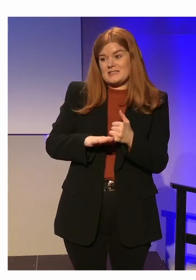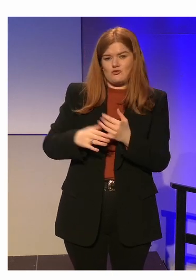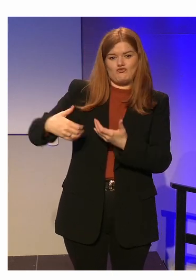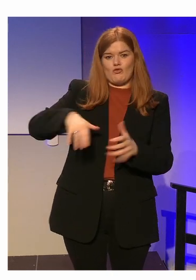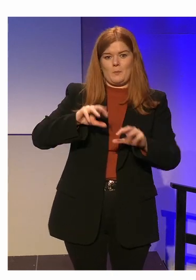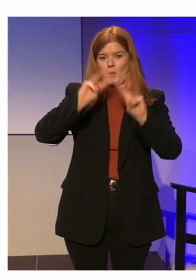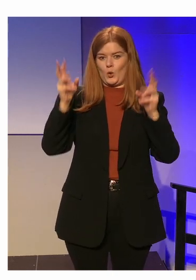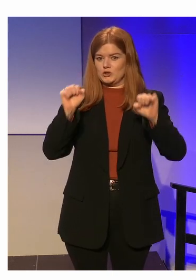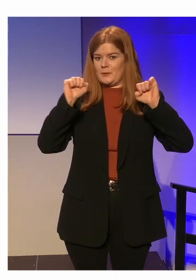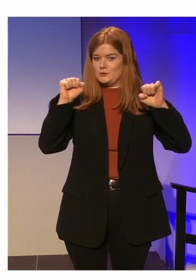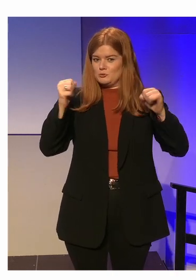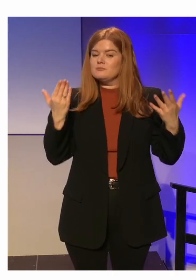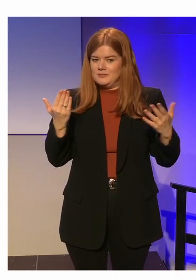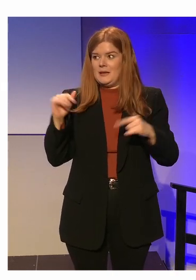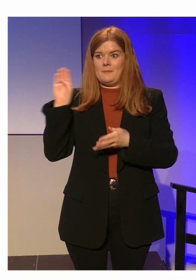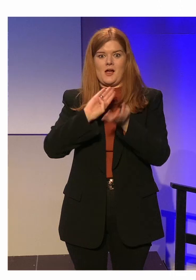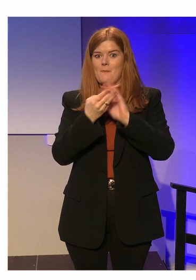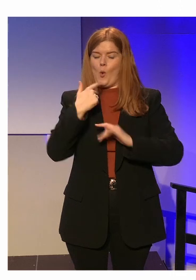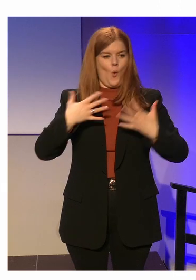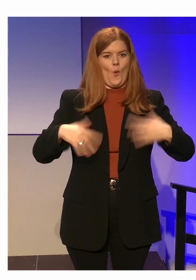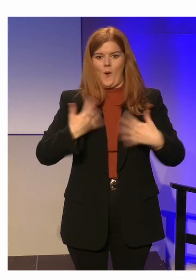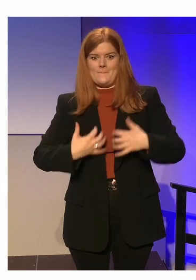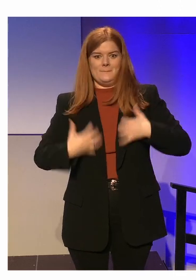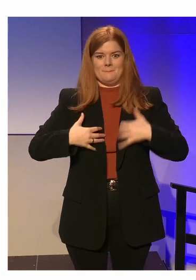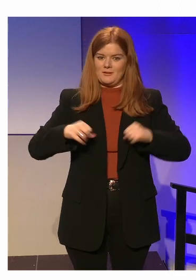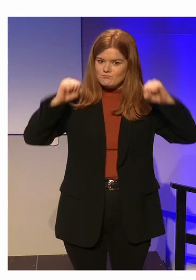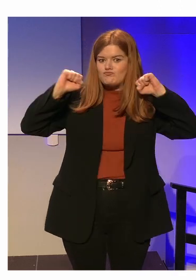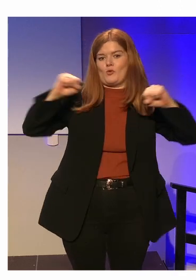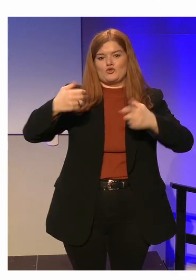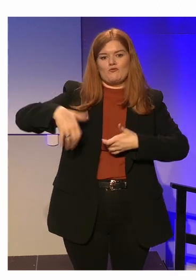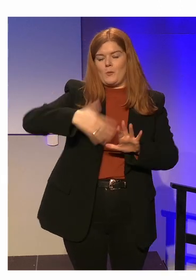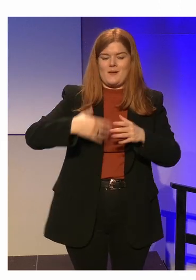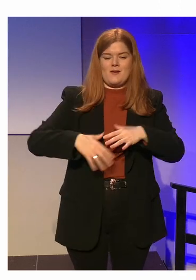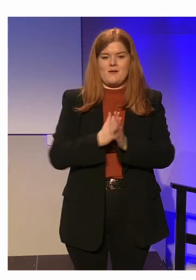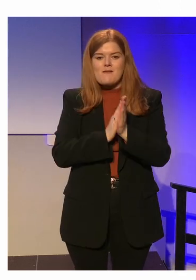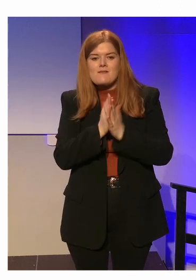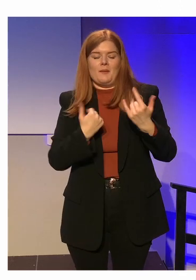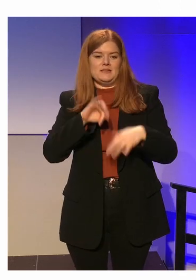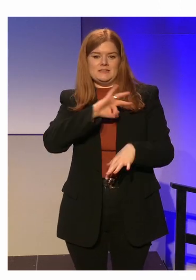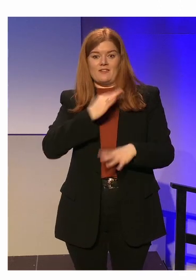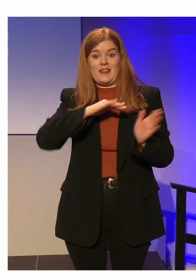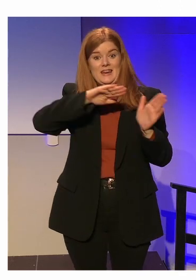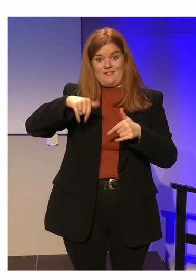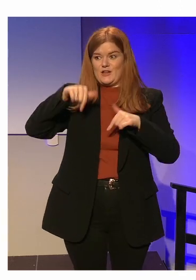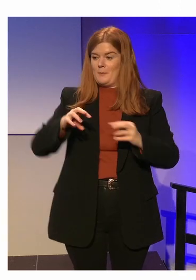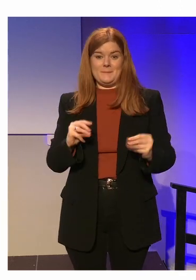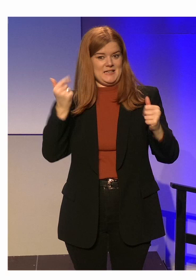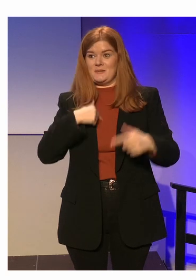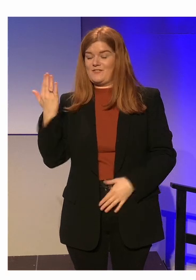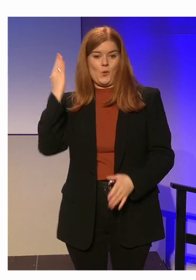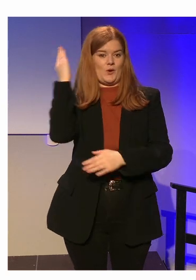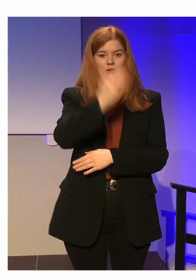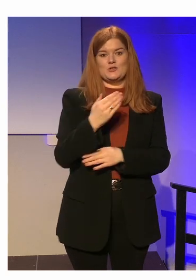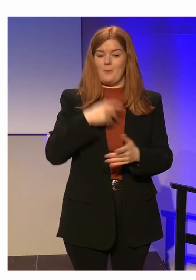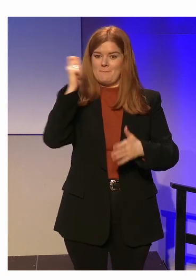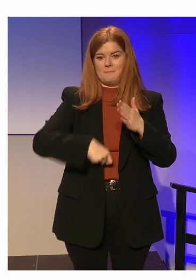Rugby World Cup. He became a super fan of rugby, and I am leaving here immediately to go to buy